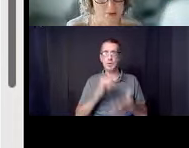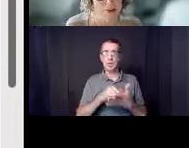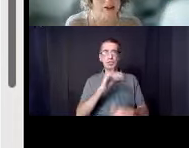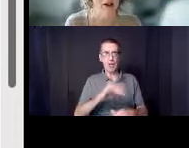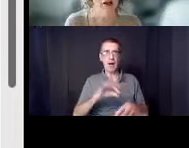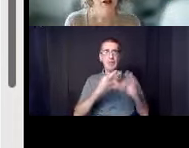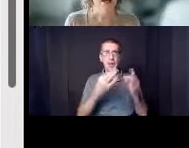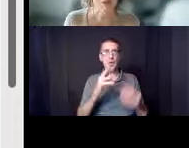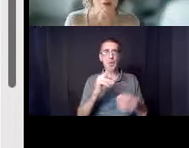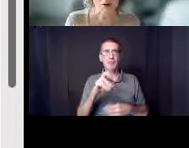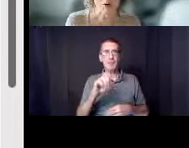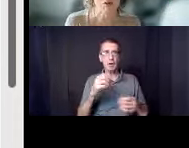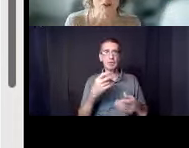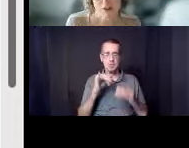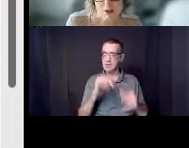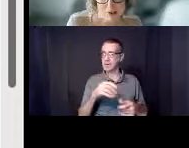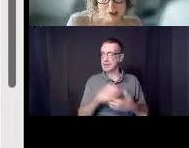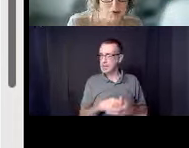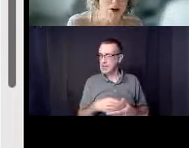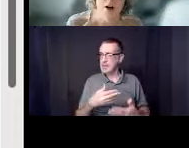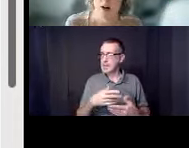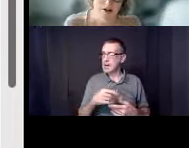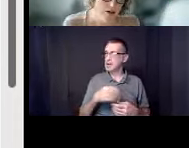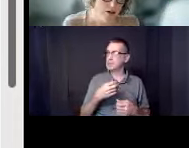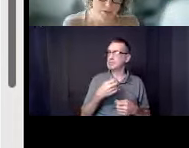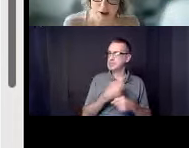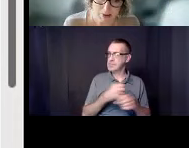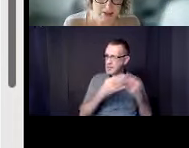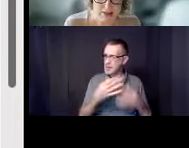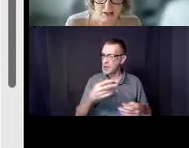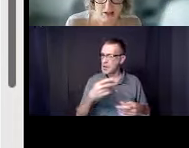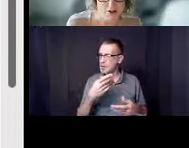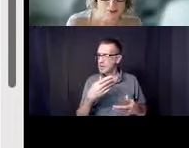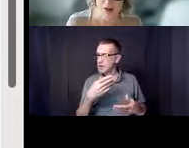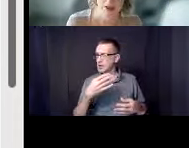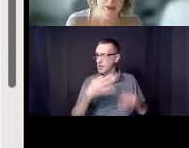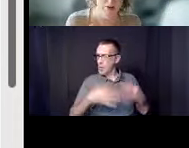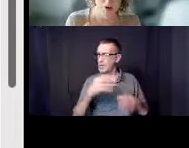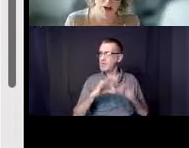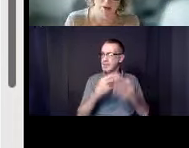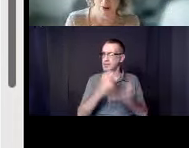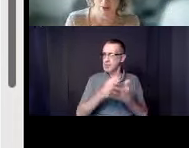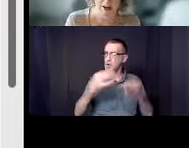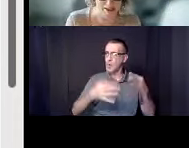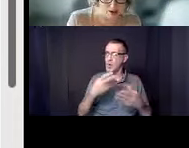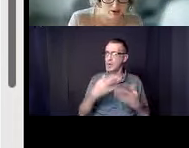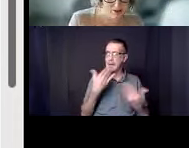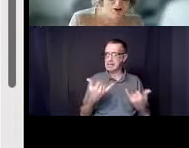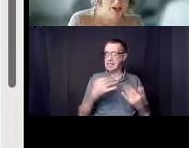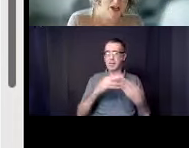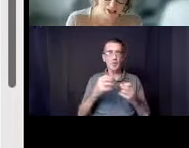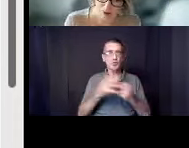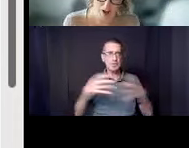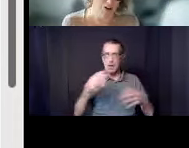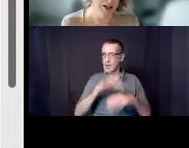family well-being. Safe baby court, family treatment court might be existing in your communities, and you may want to expand